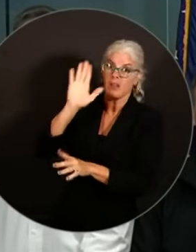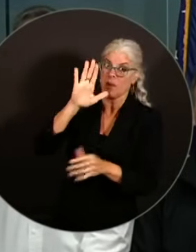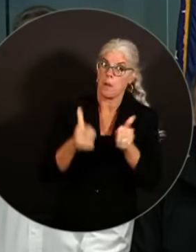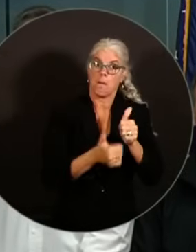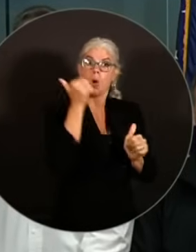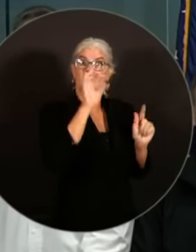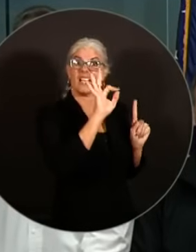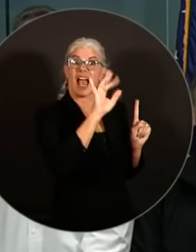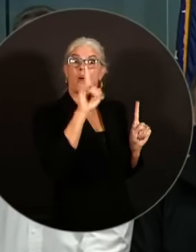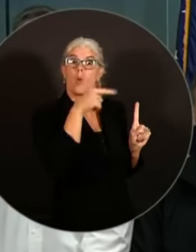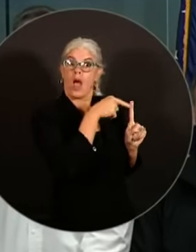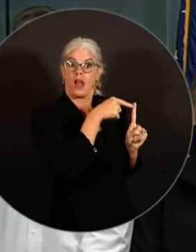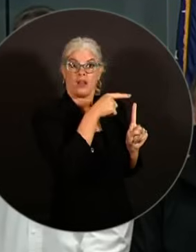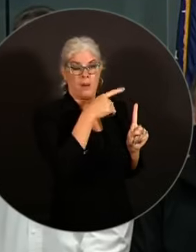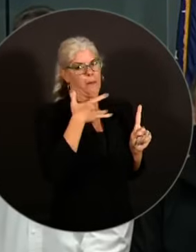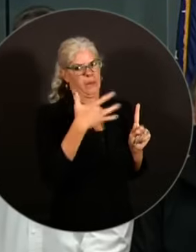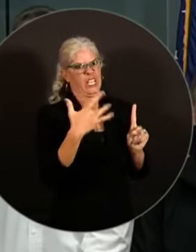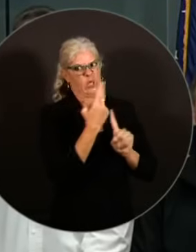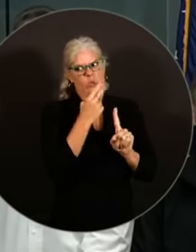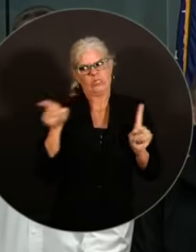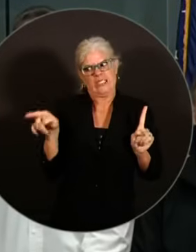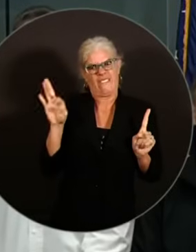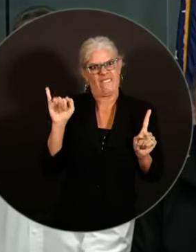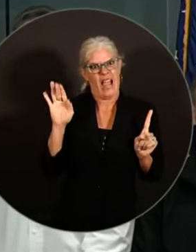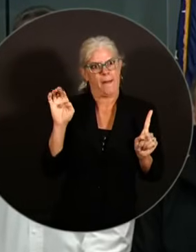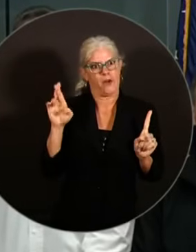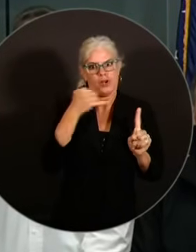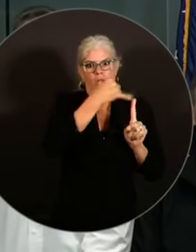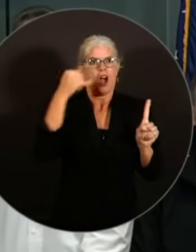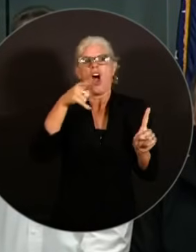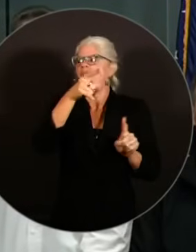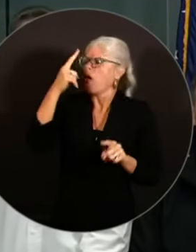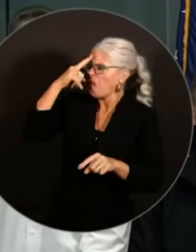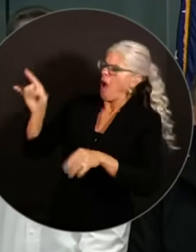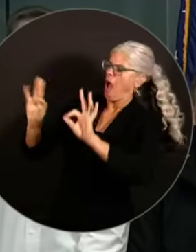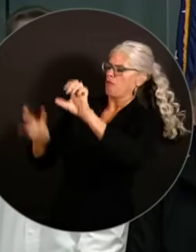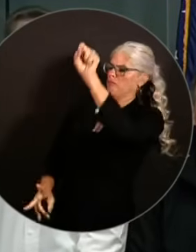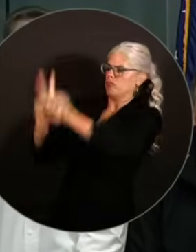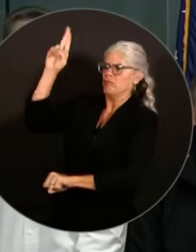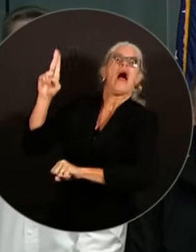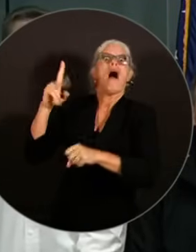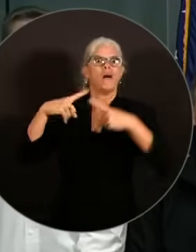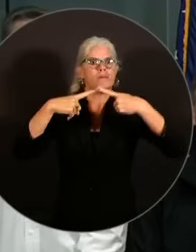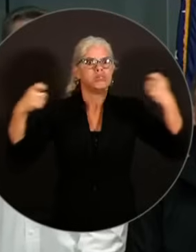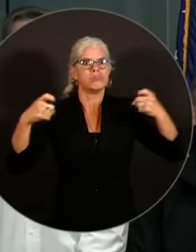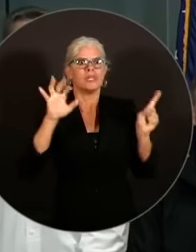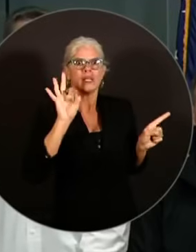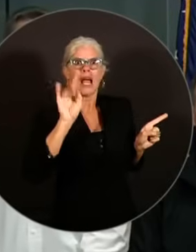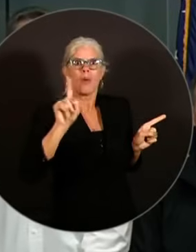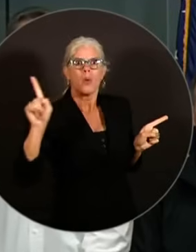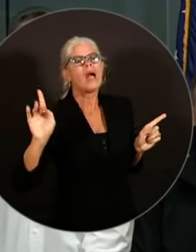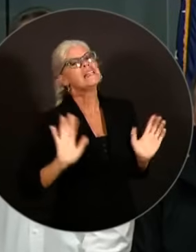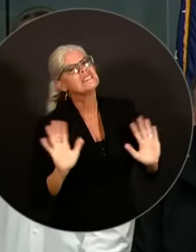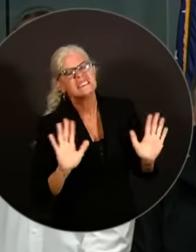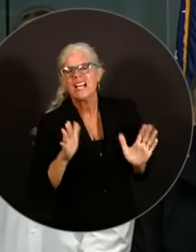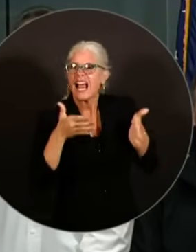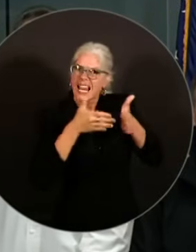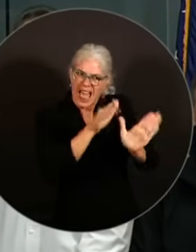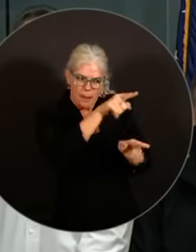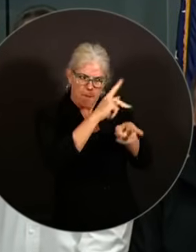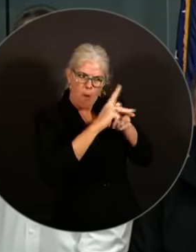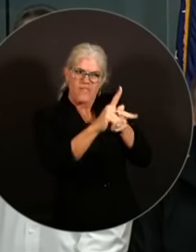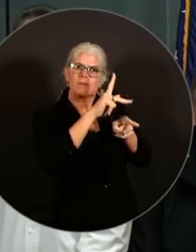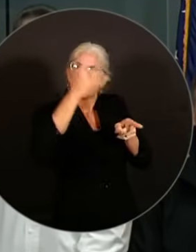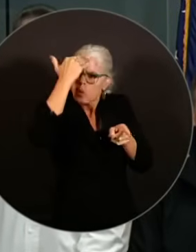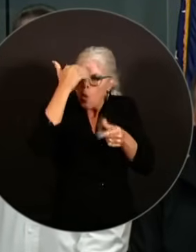do not want anybody cutting lines. Let the professionals come in here and identify what it is before it's cut. Remember, again, some roads are